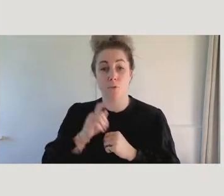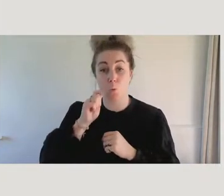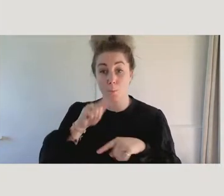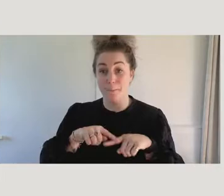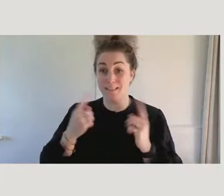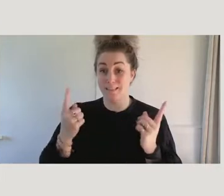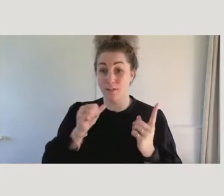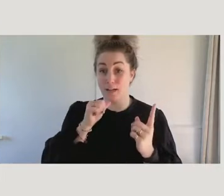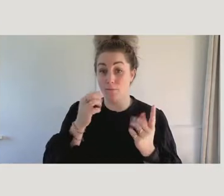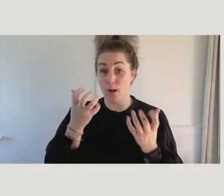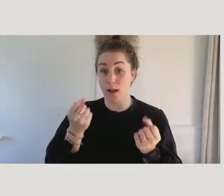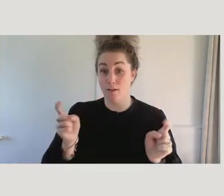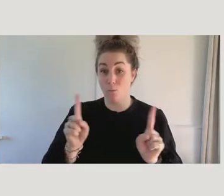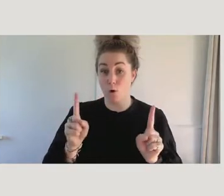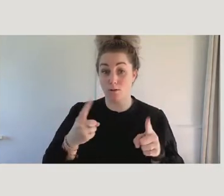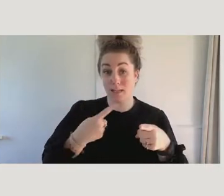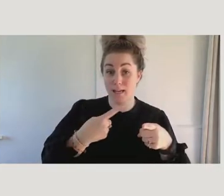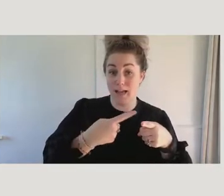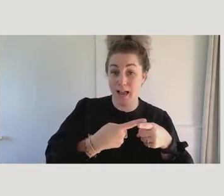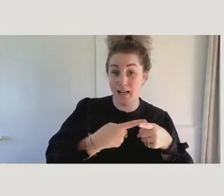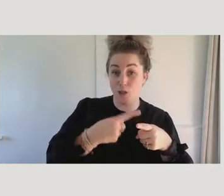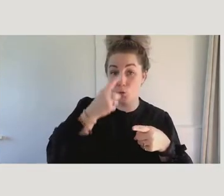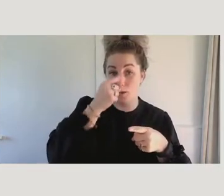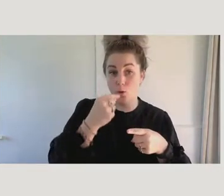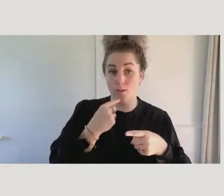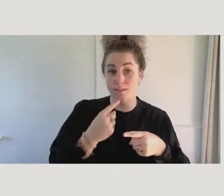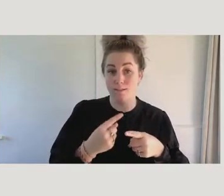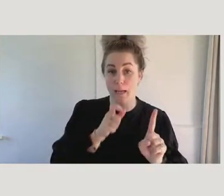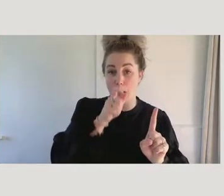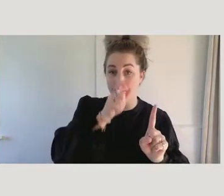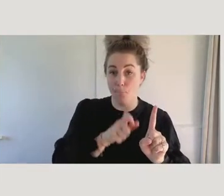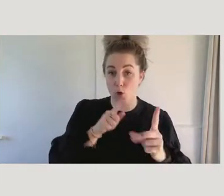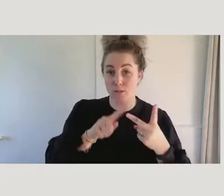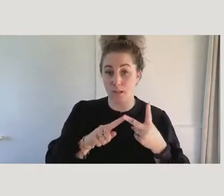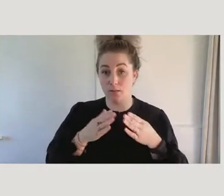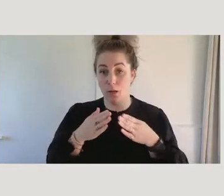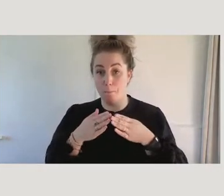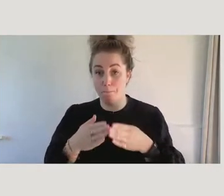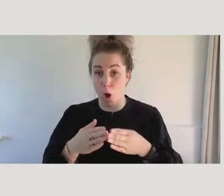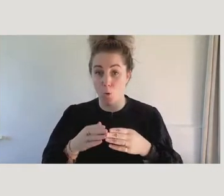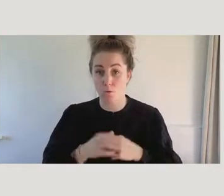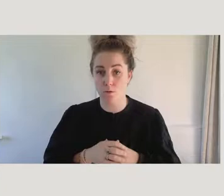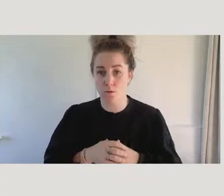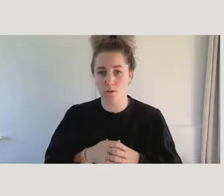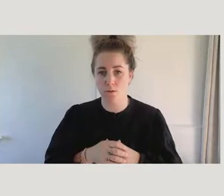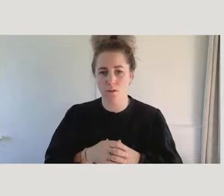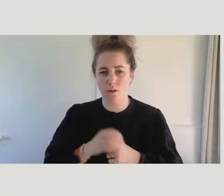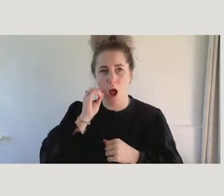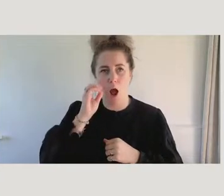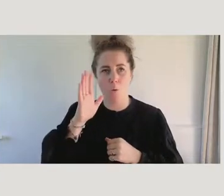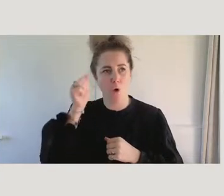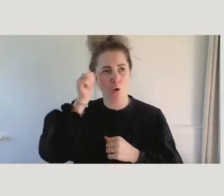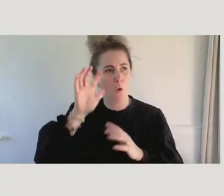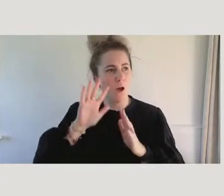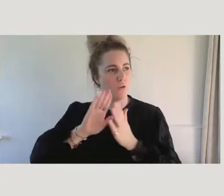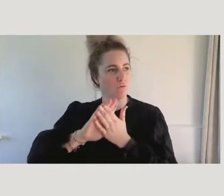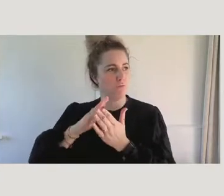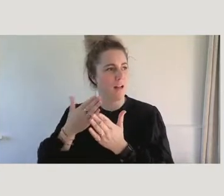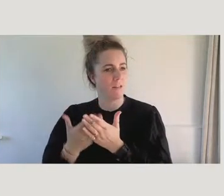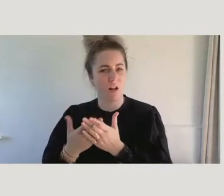so different if it was like in English which is like Pearson boat I wouldn't even know how to translate that